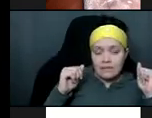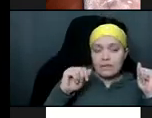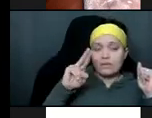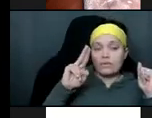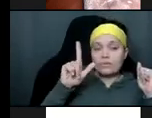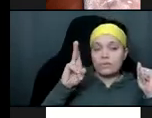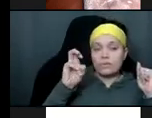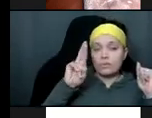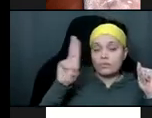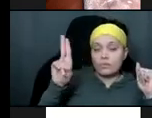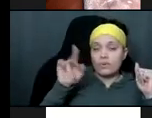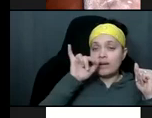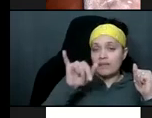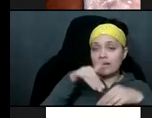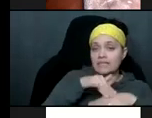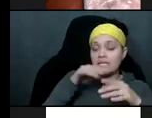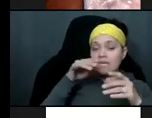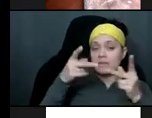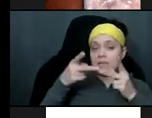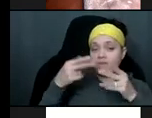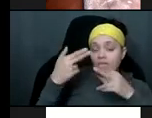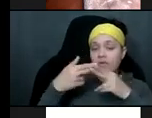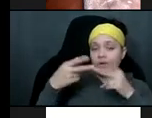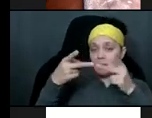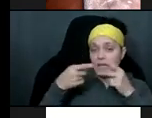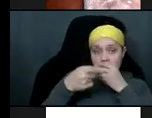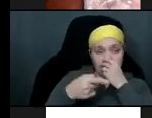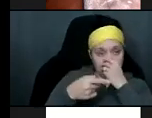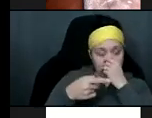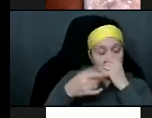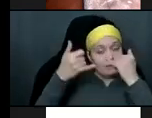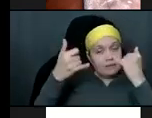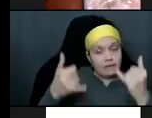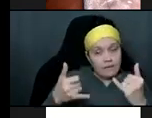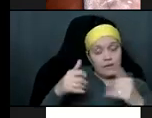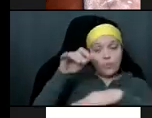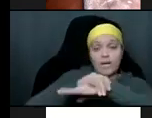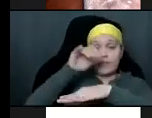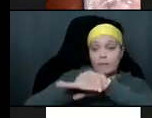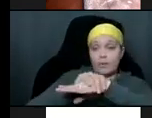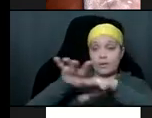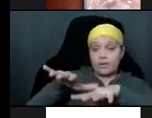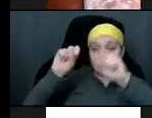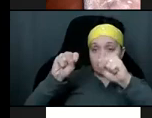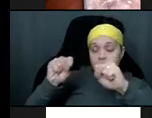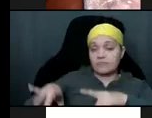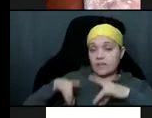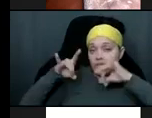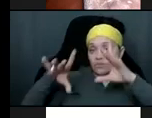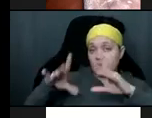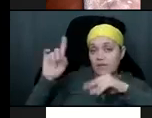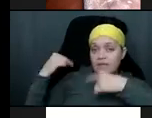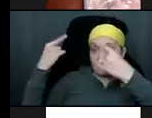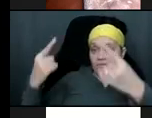That's the native name for the place. Now, when the British colonized Australia and